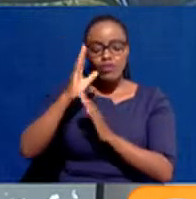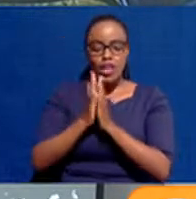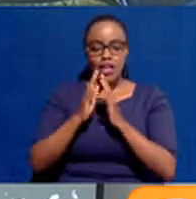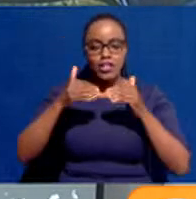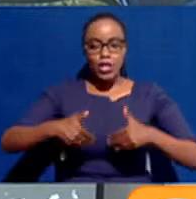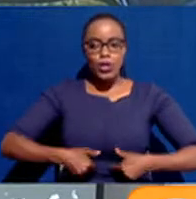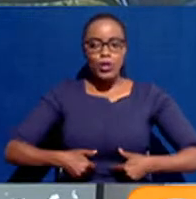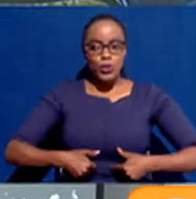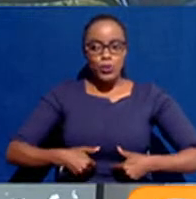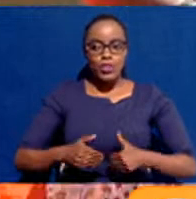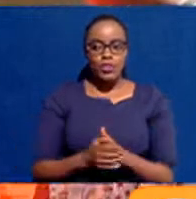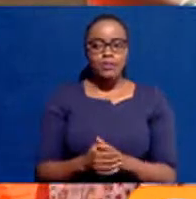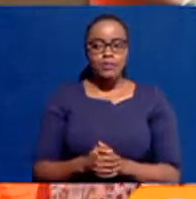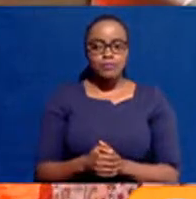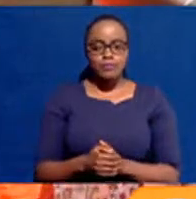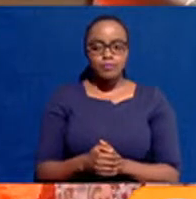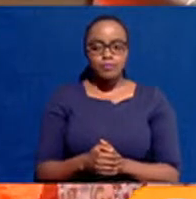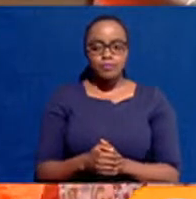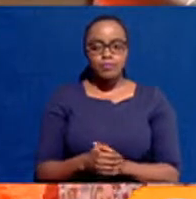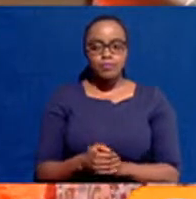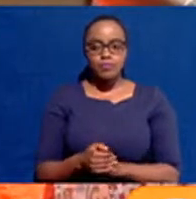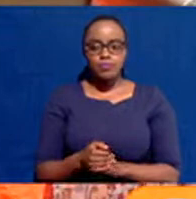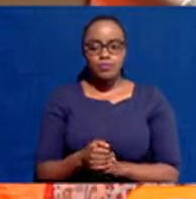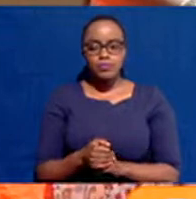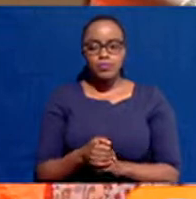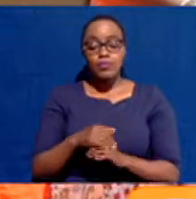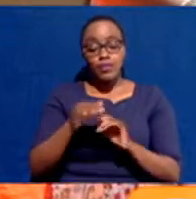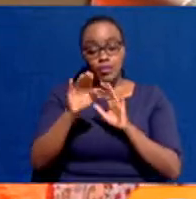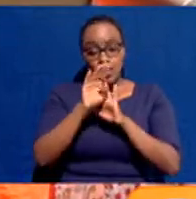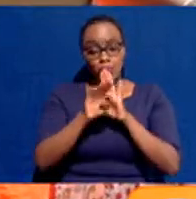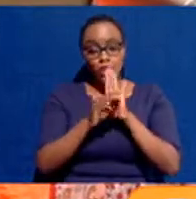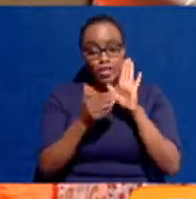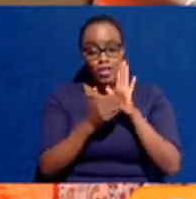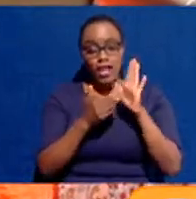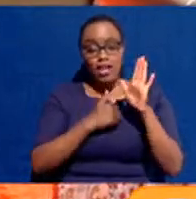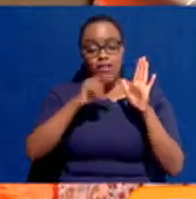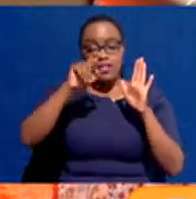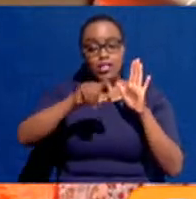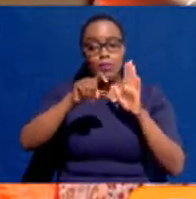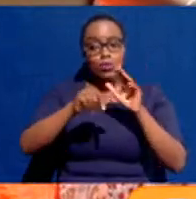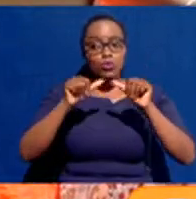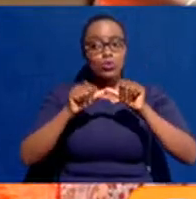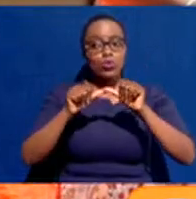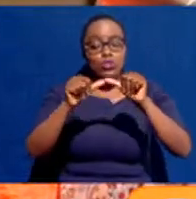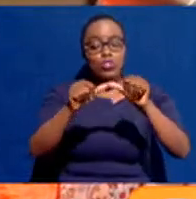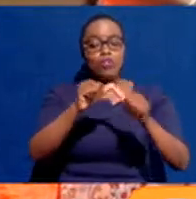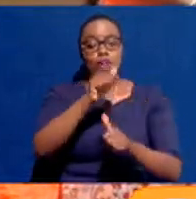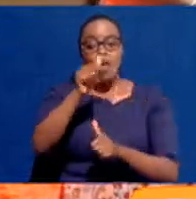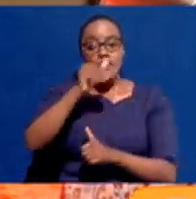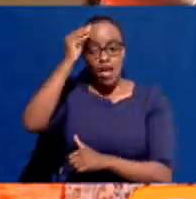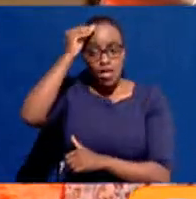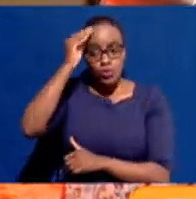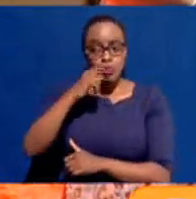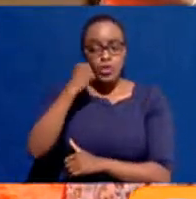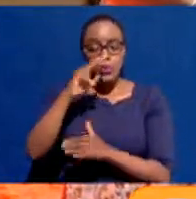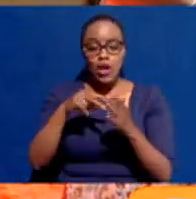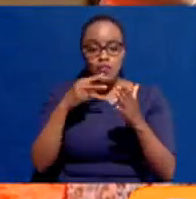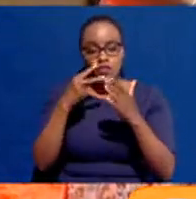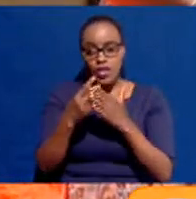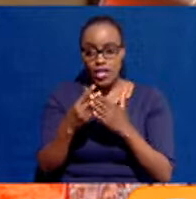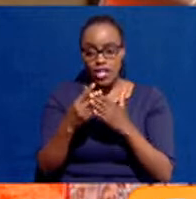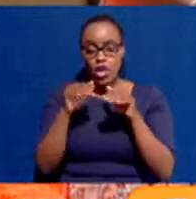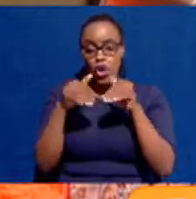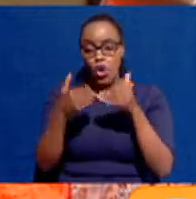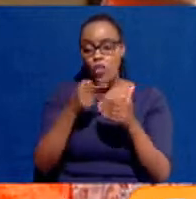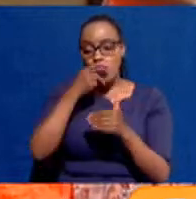vijana. Students who are already in the program, they should continue. Those students who have paid fees, whose